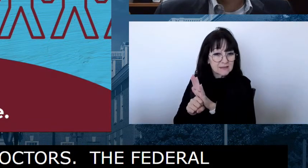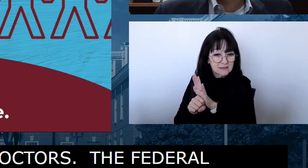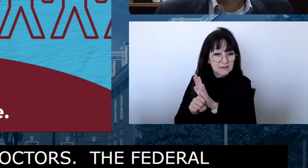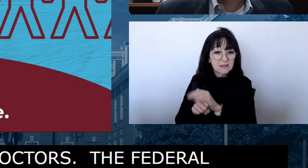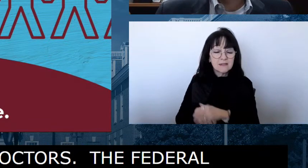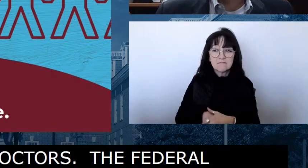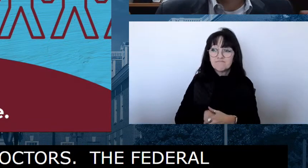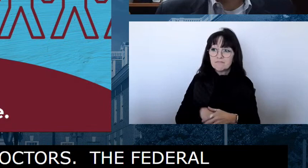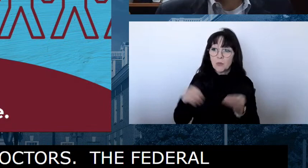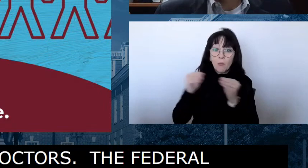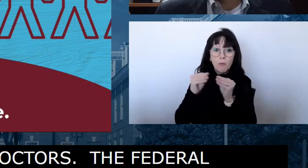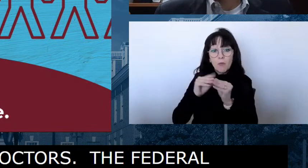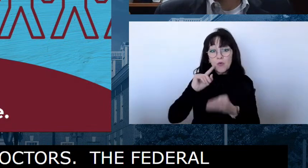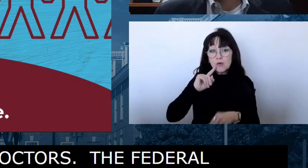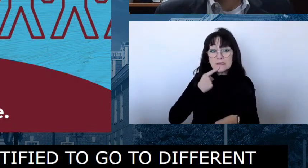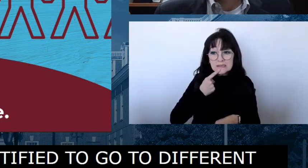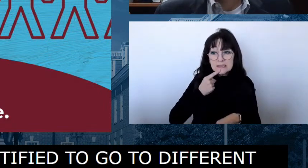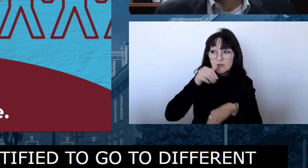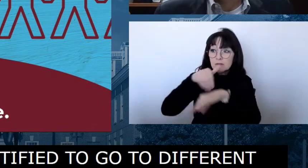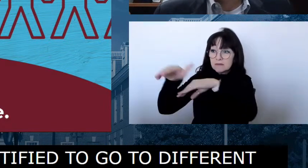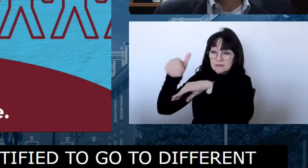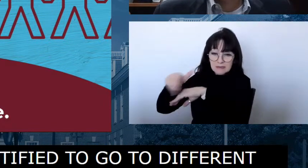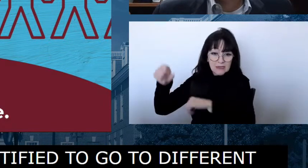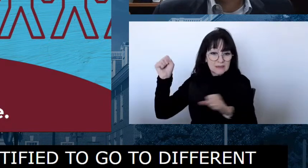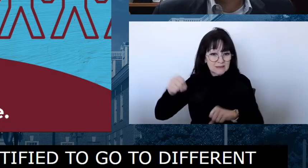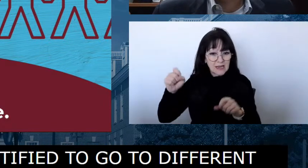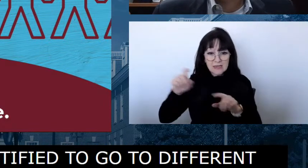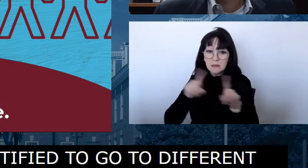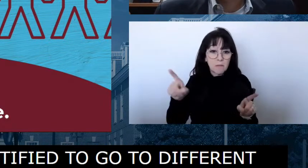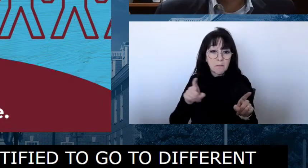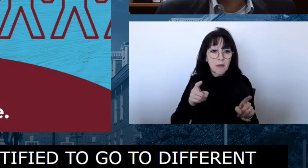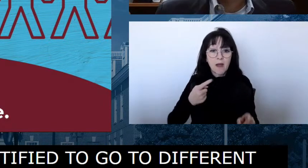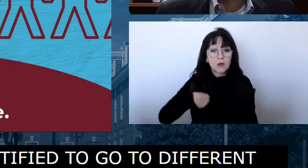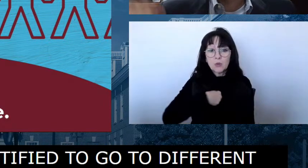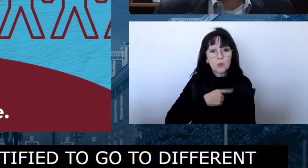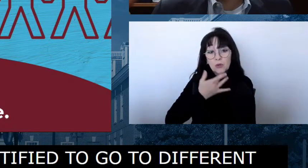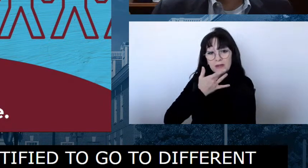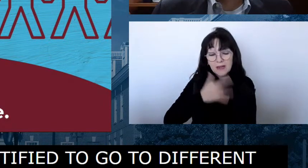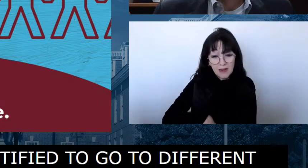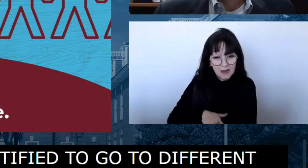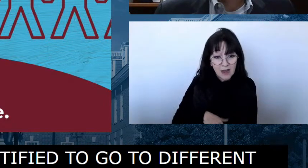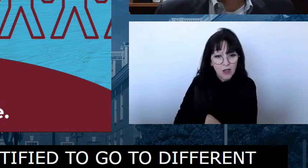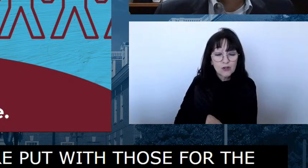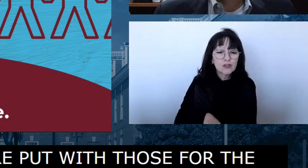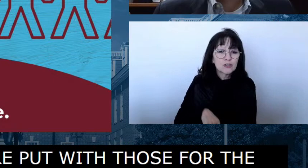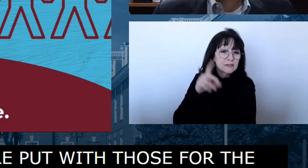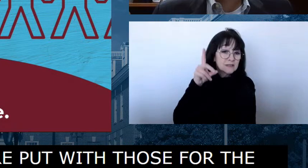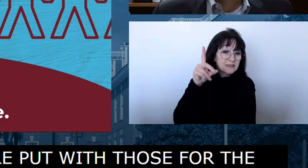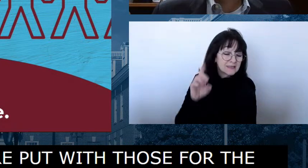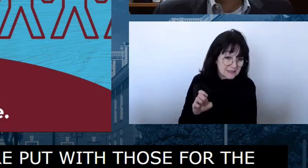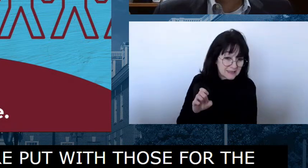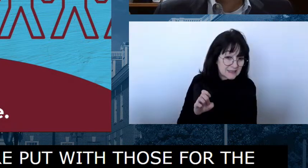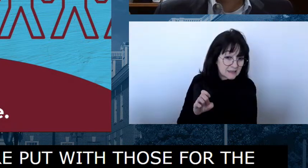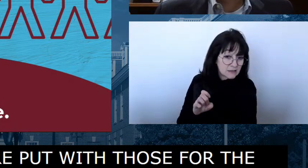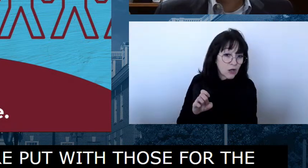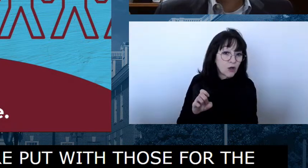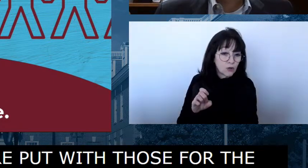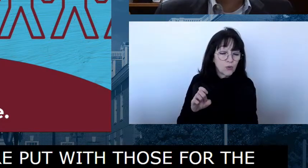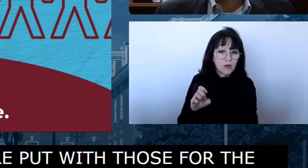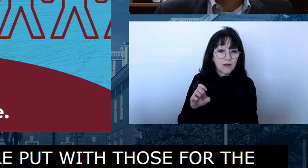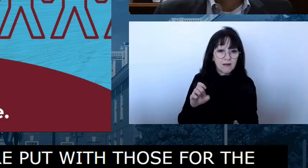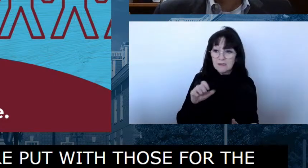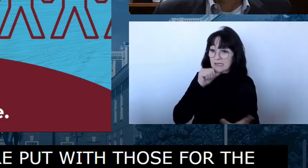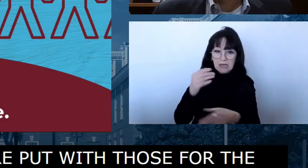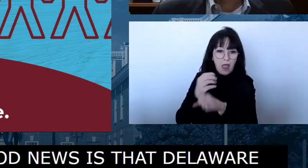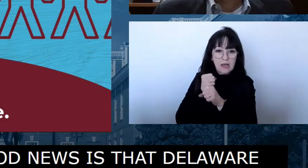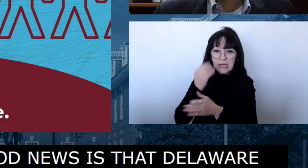dire situations. Good news is Delaware didn't have to make that argument. Bad news is Delaware didn't get some of those other federal